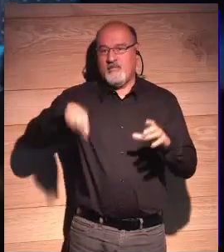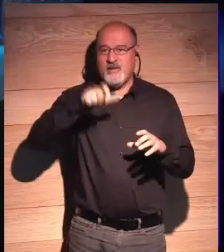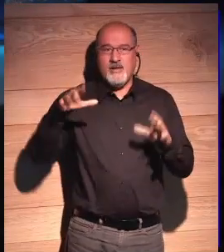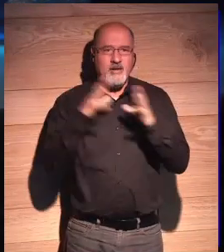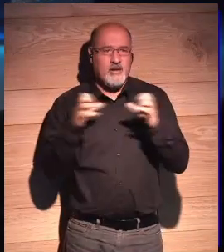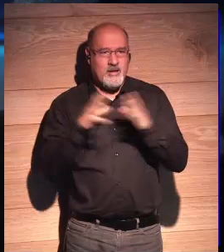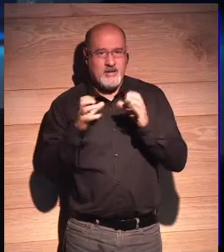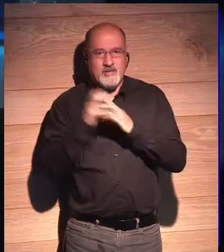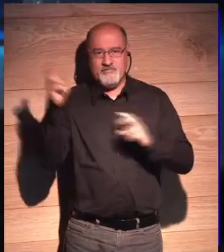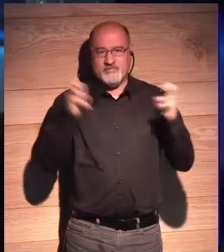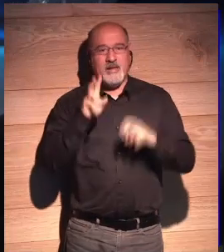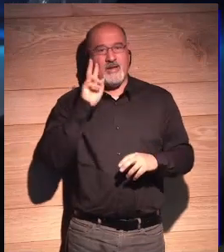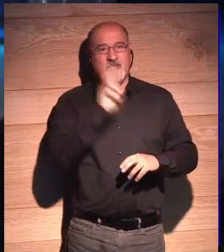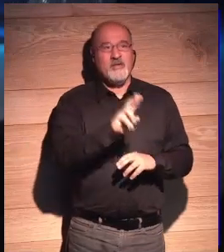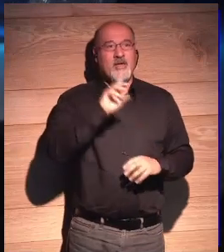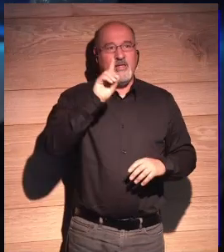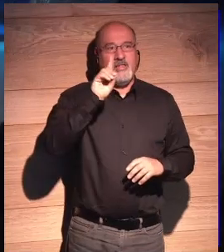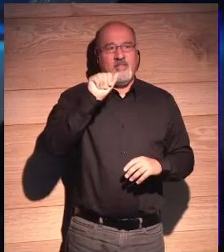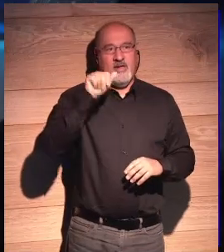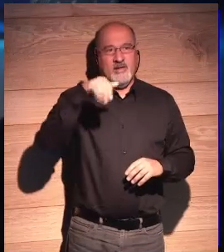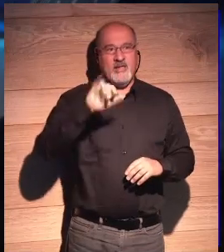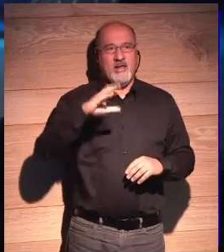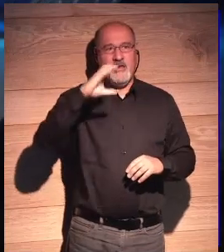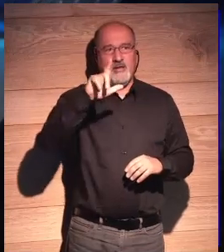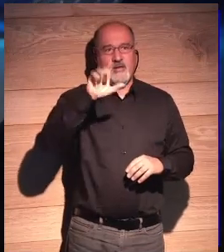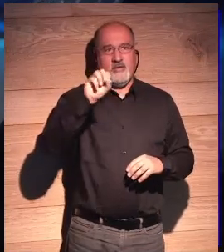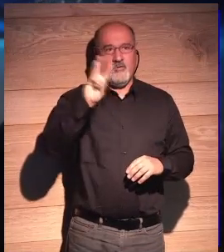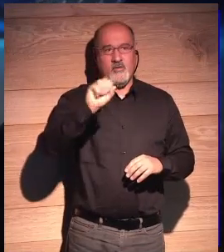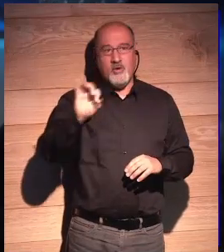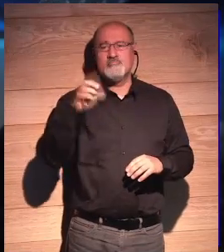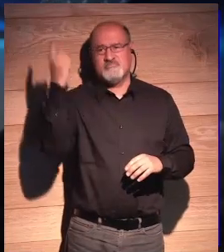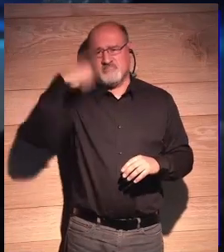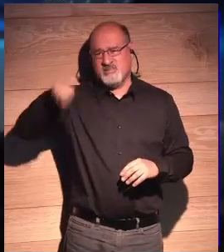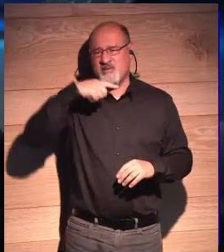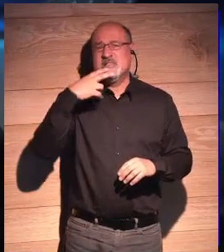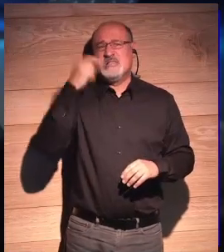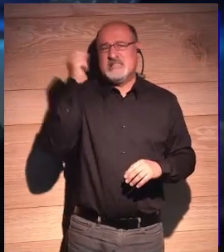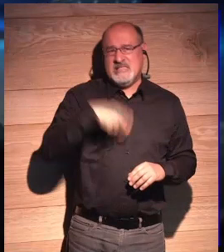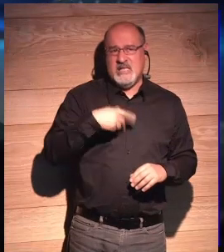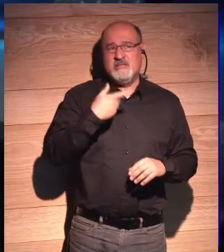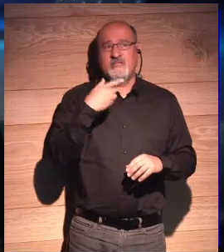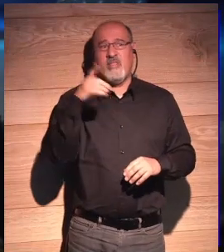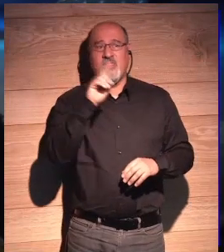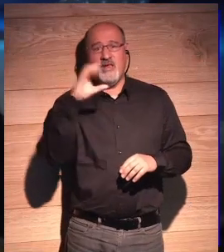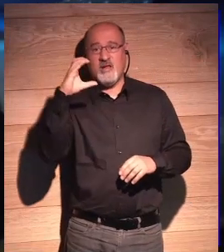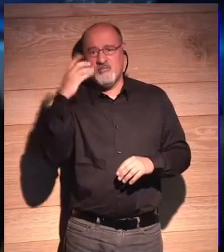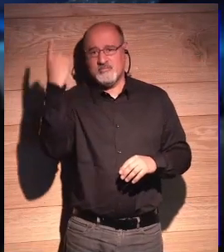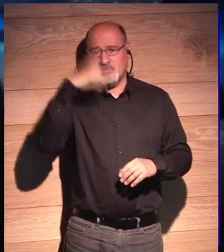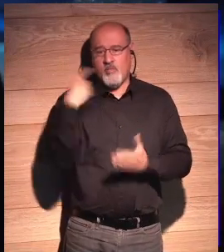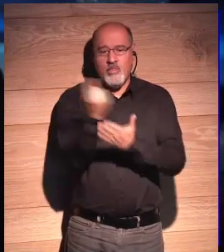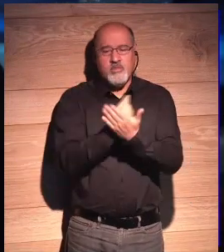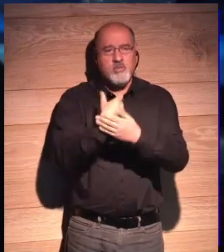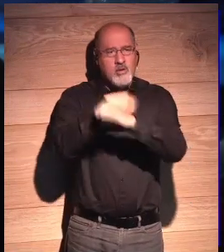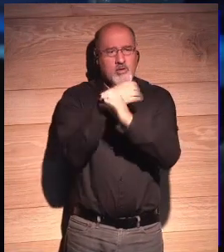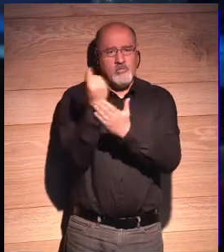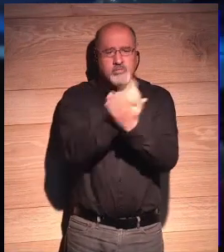is an event that was awaited with expectation. Everyone wanted to see Daniel Clowes, and